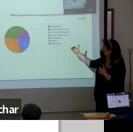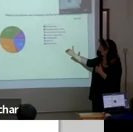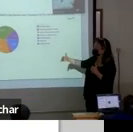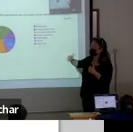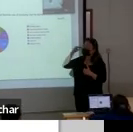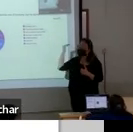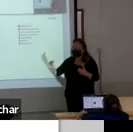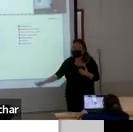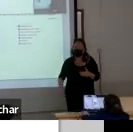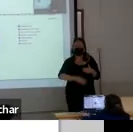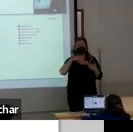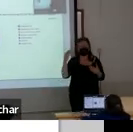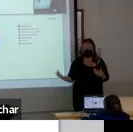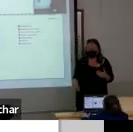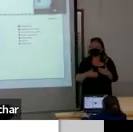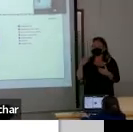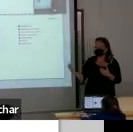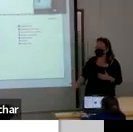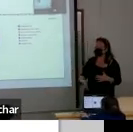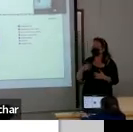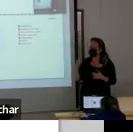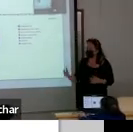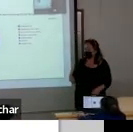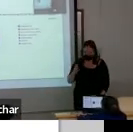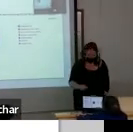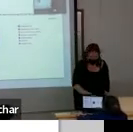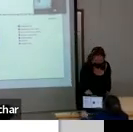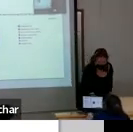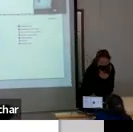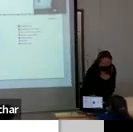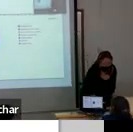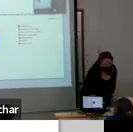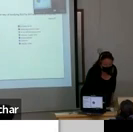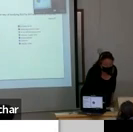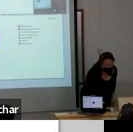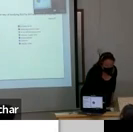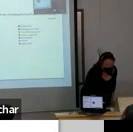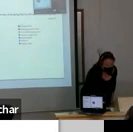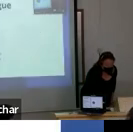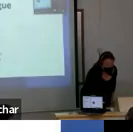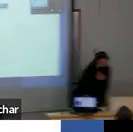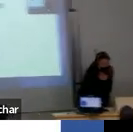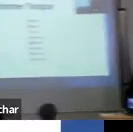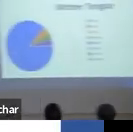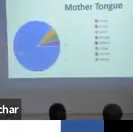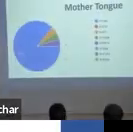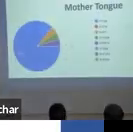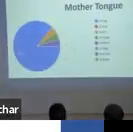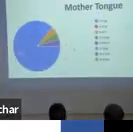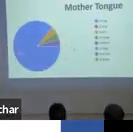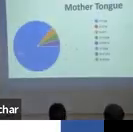of result that we receive once and once again, over and over again. They want the live